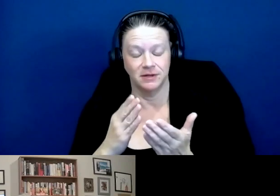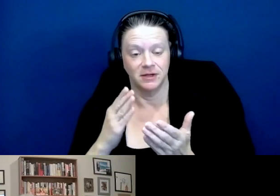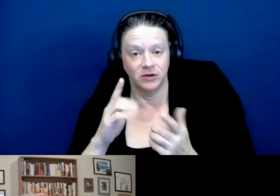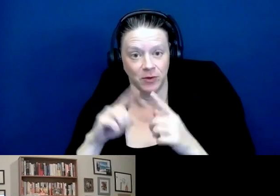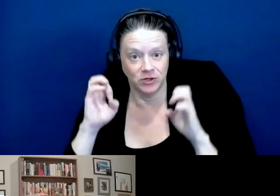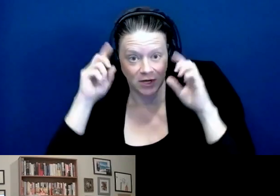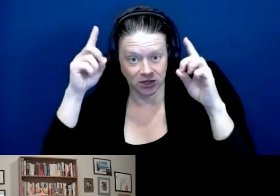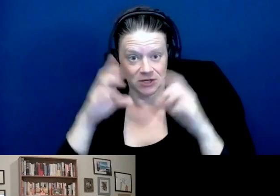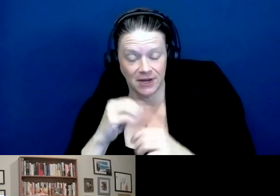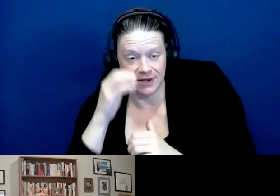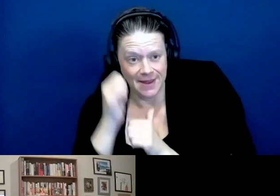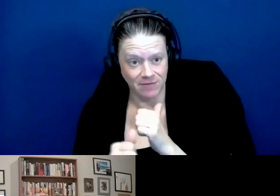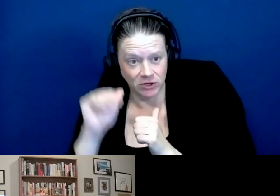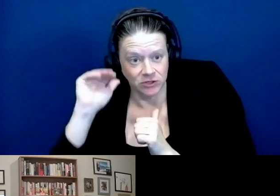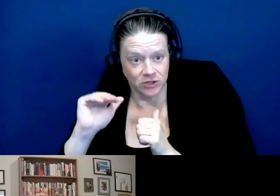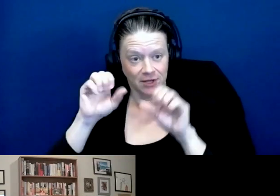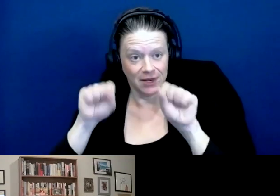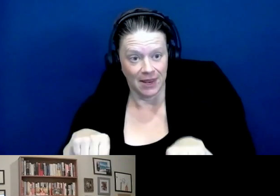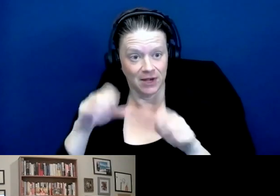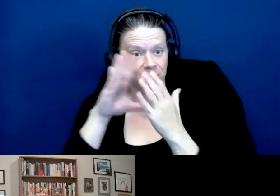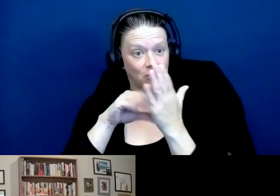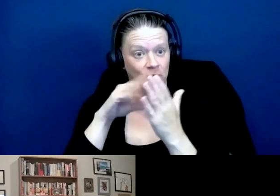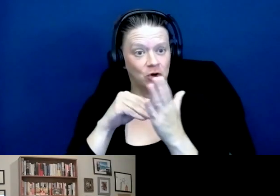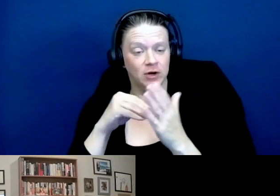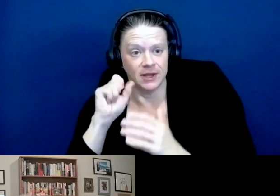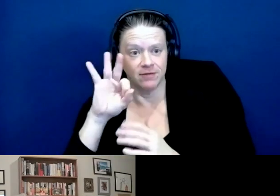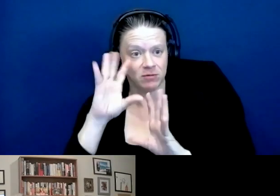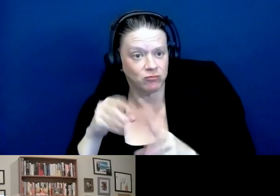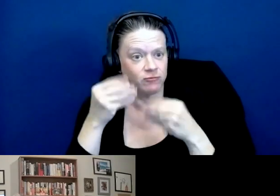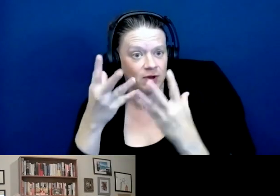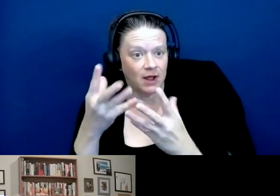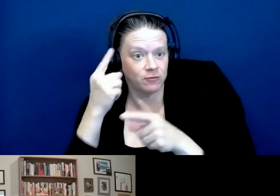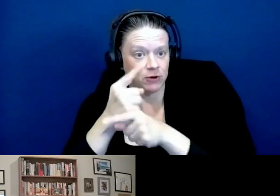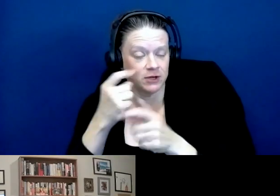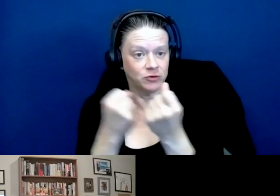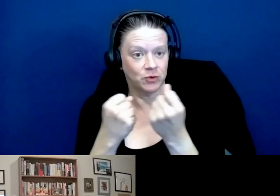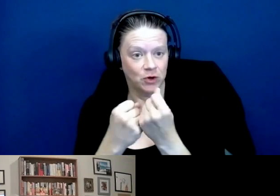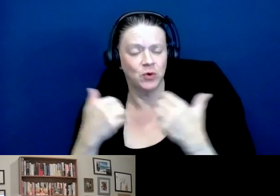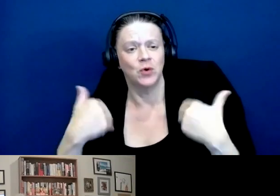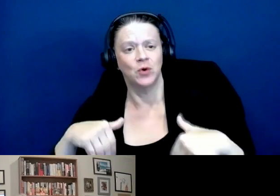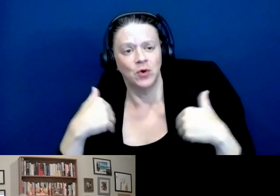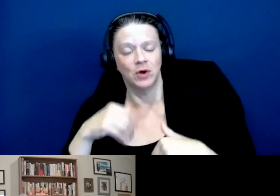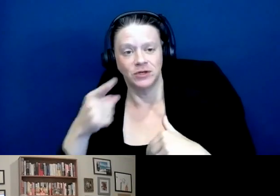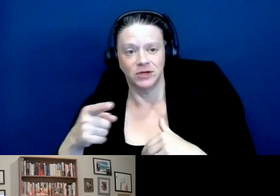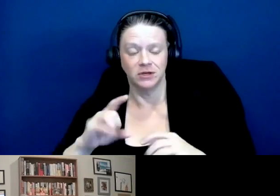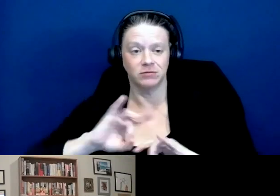right support has just made her such a tremendous ally, and we're so pleased to have her here tonight.